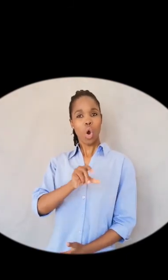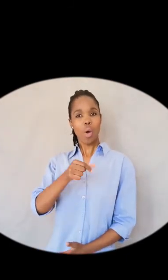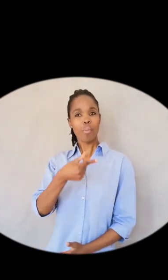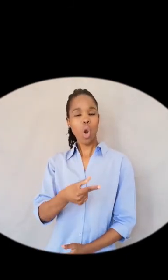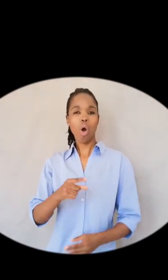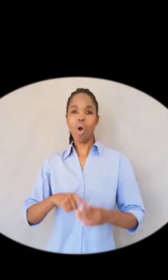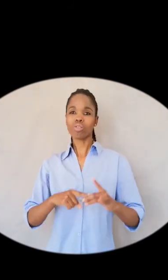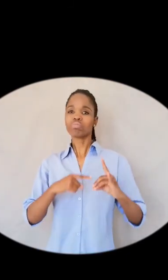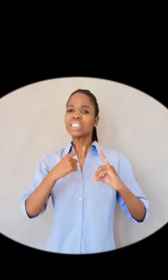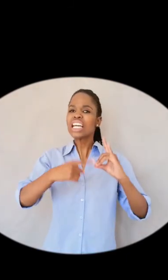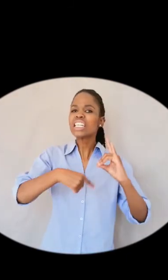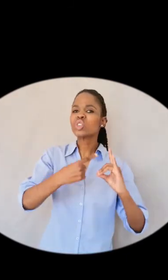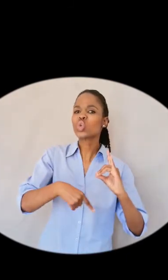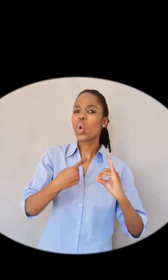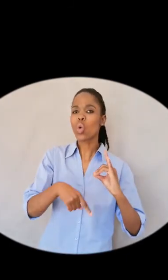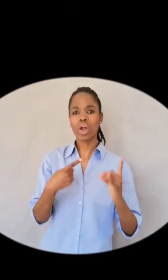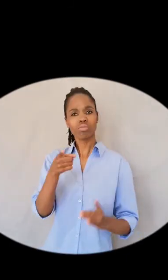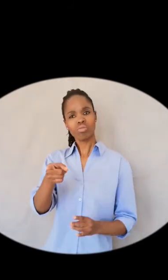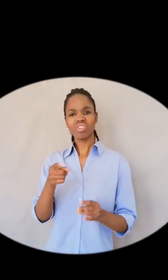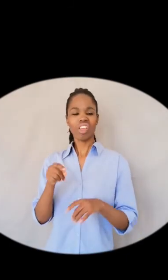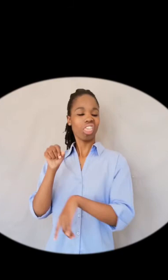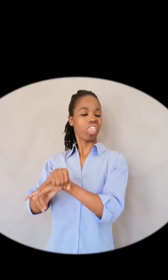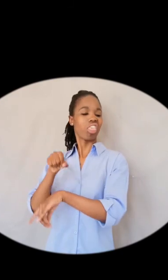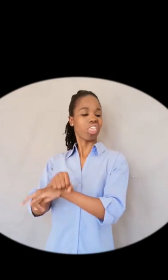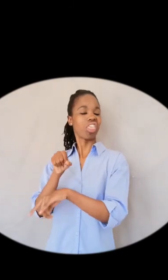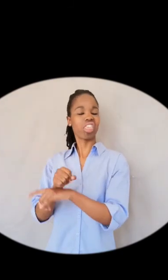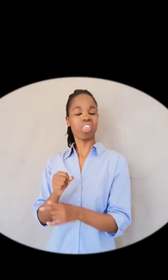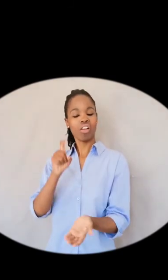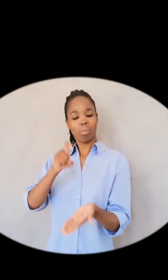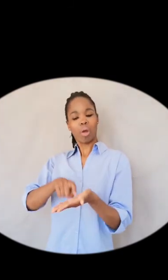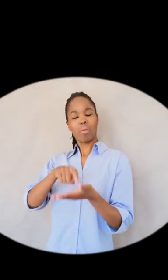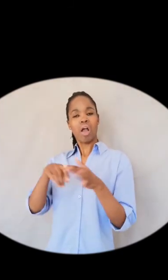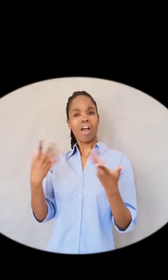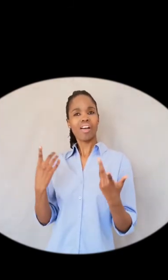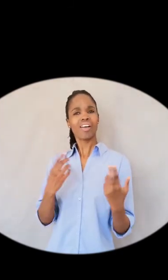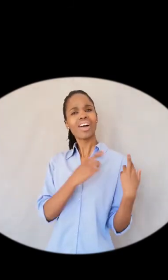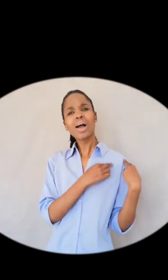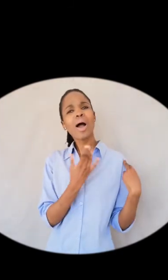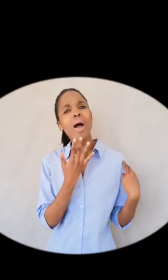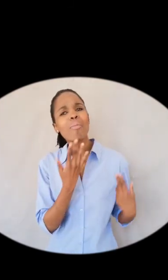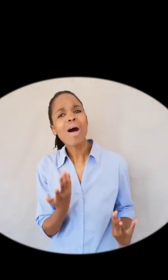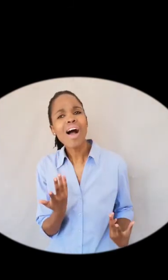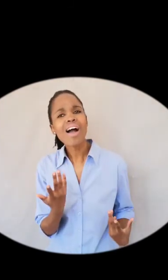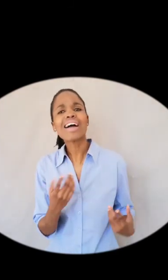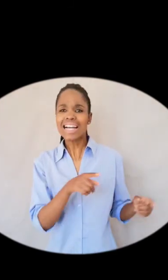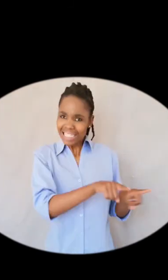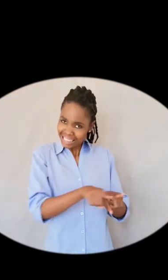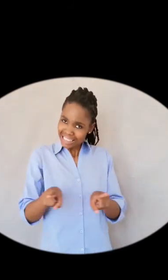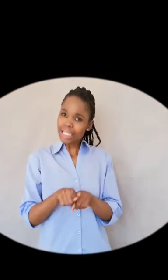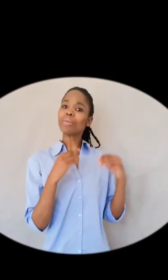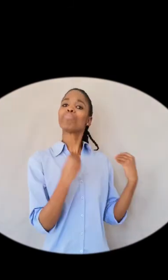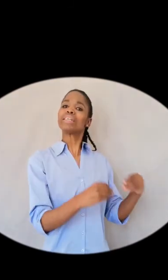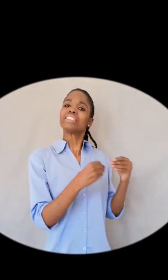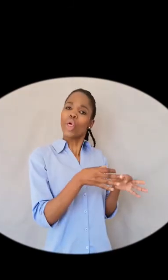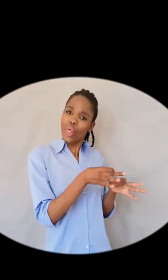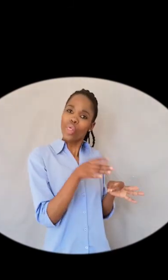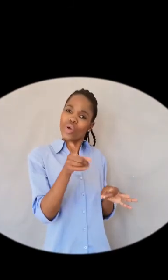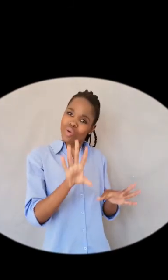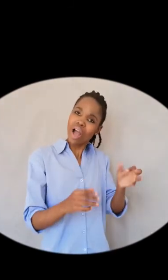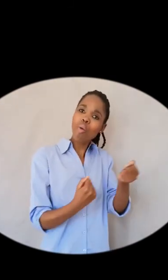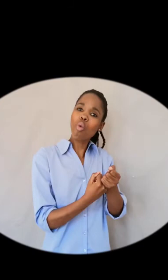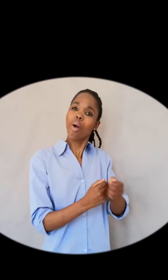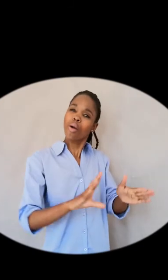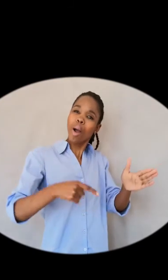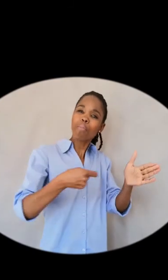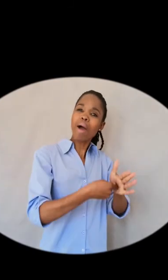is, who's supposed to do it? And it goes into small businesses as well. All these things,